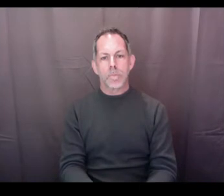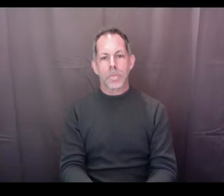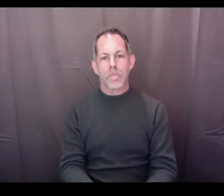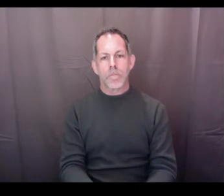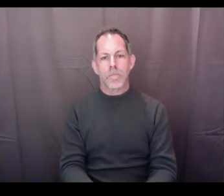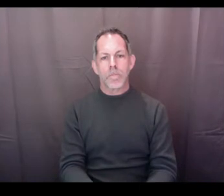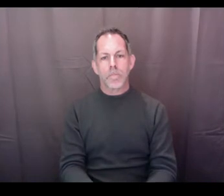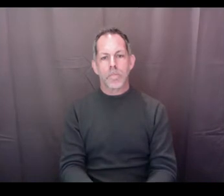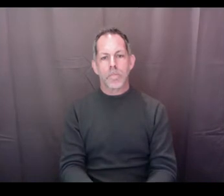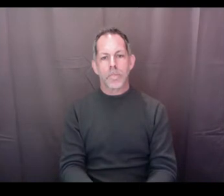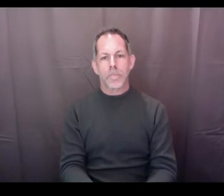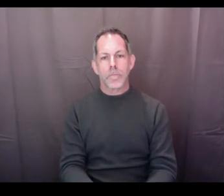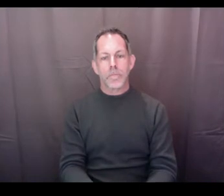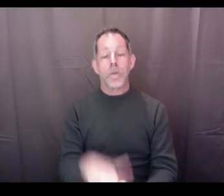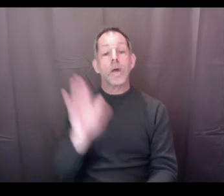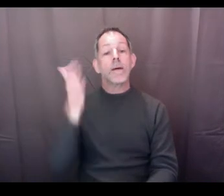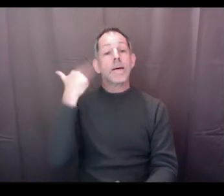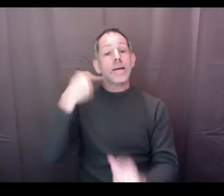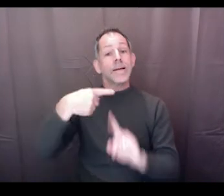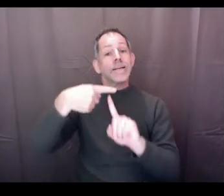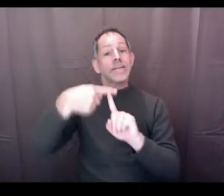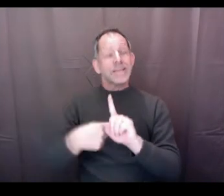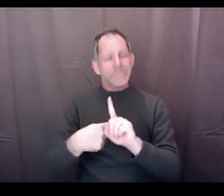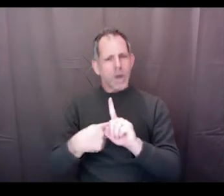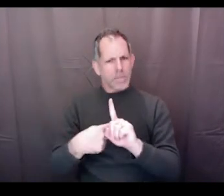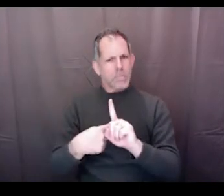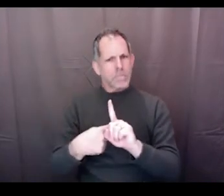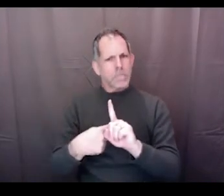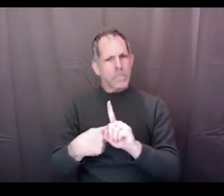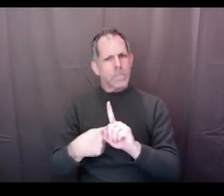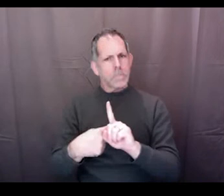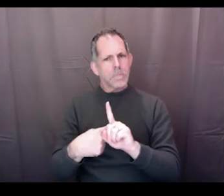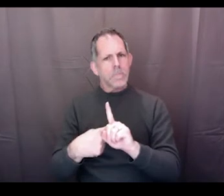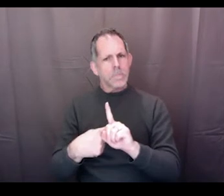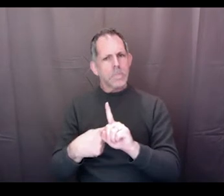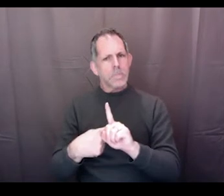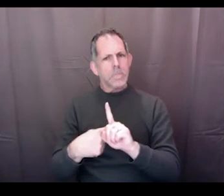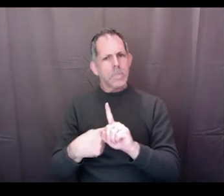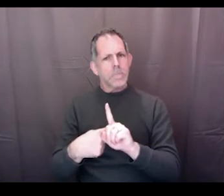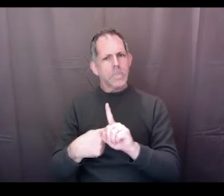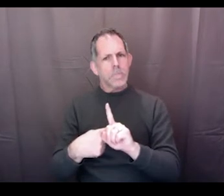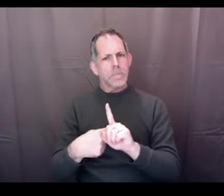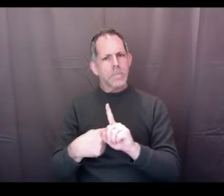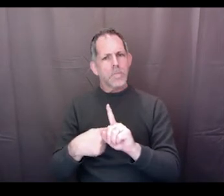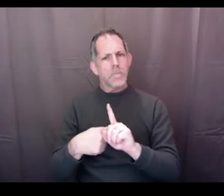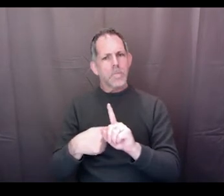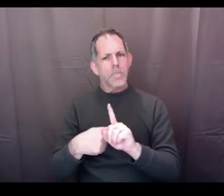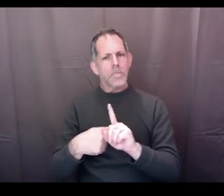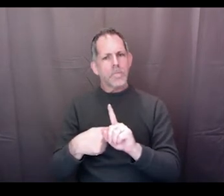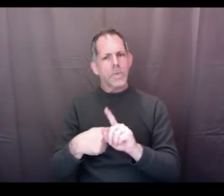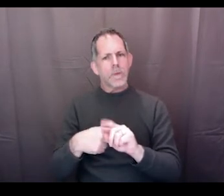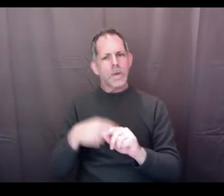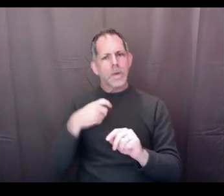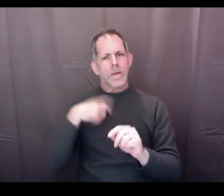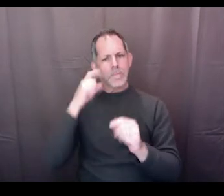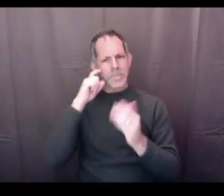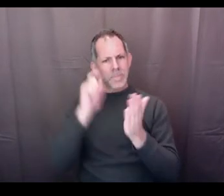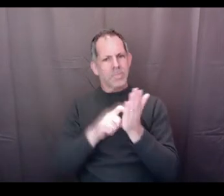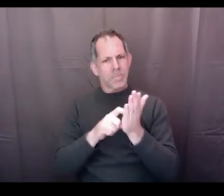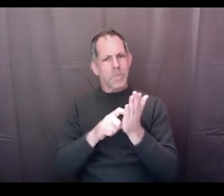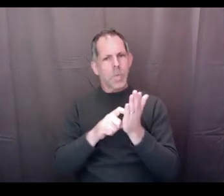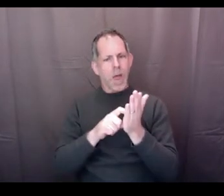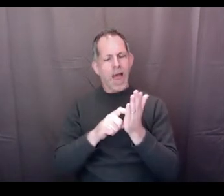efforts in March. And then we've seen a gradual increase in mobility over time through the month of April and on into early